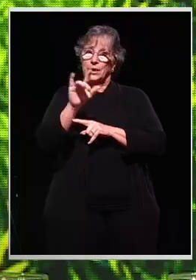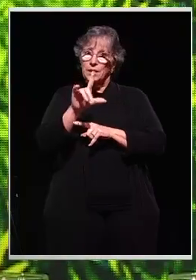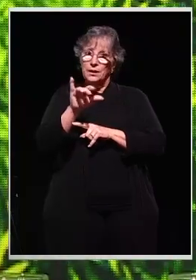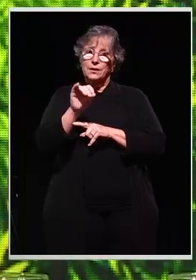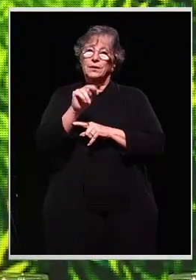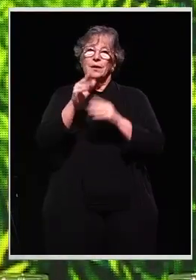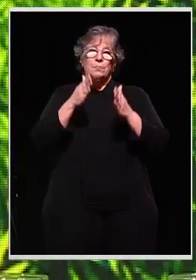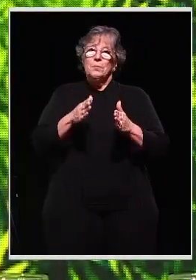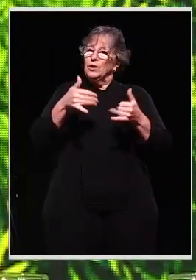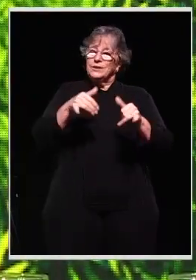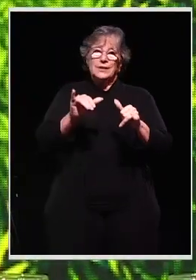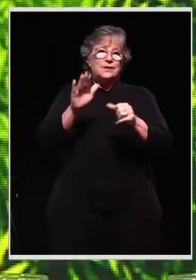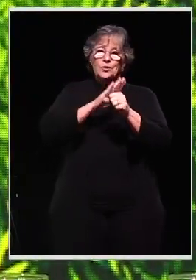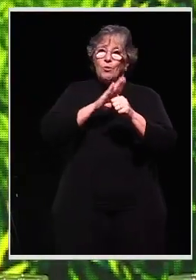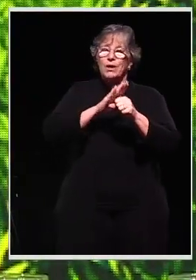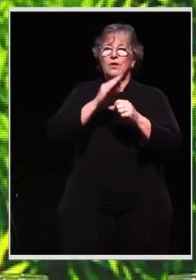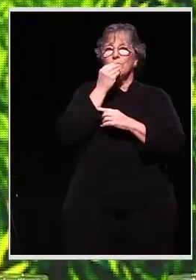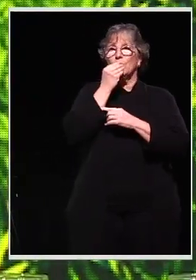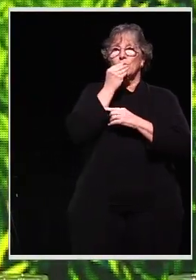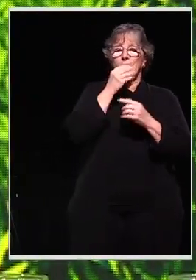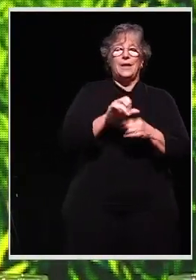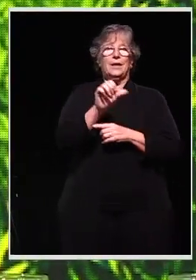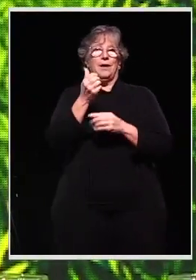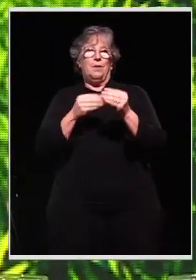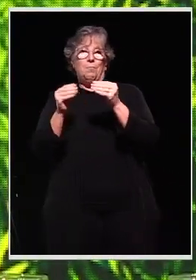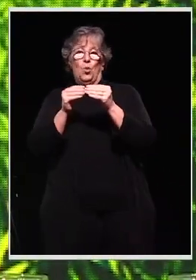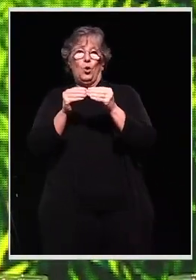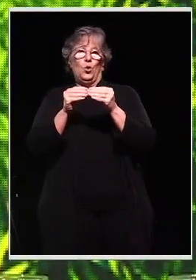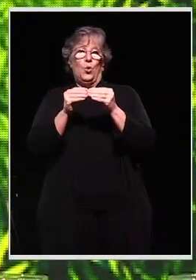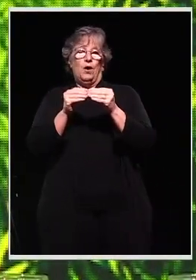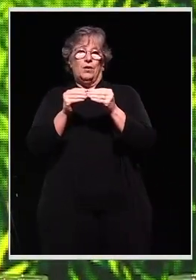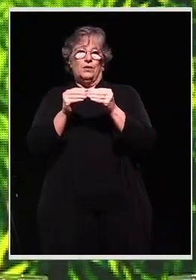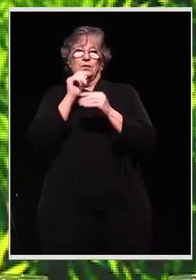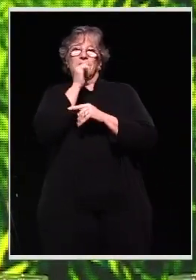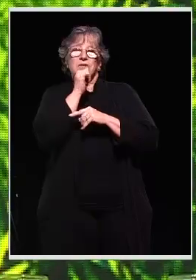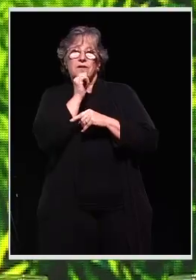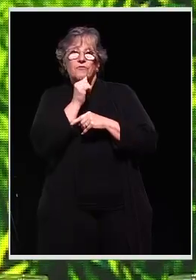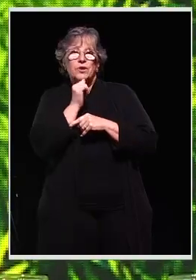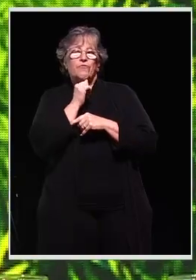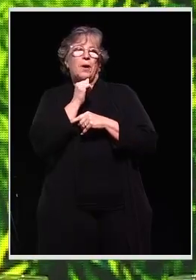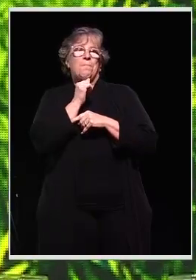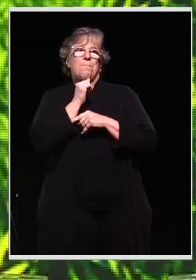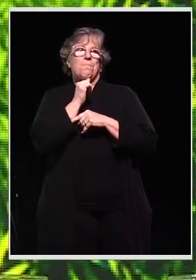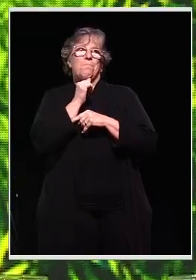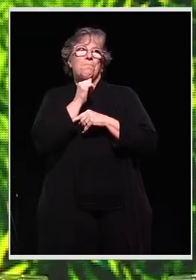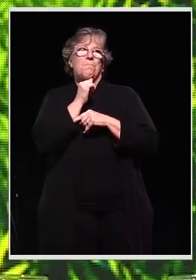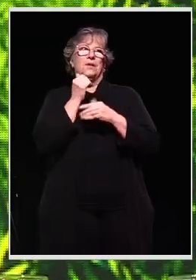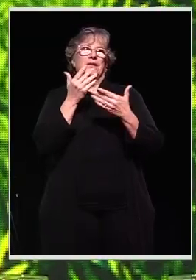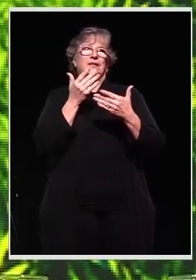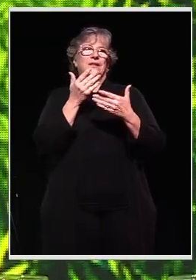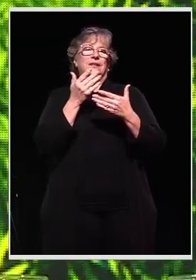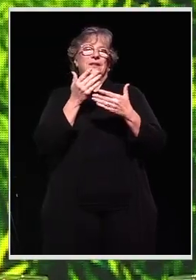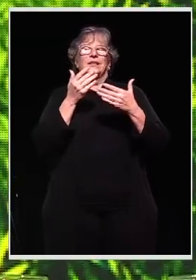food, and about another billion more that are suffering from micronutrient deficiencies, what we call hidden hunger. So we